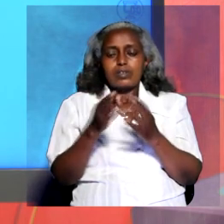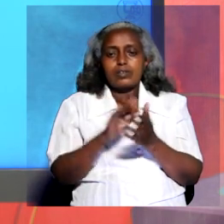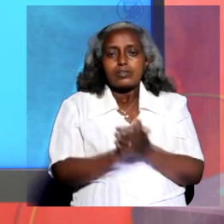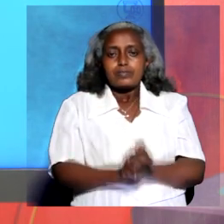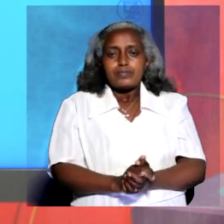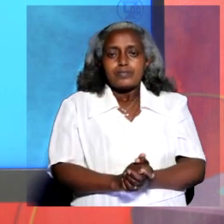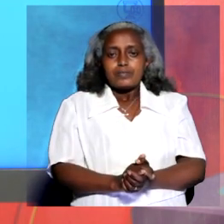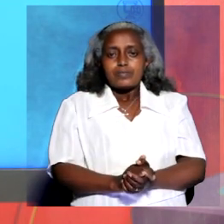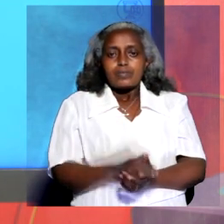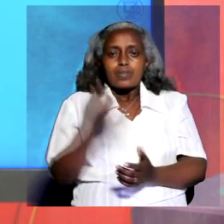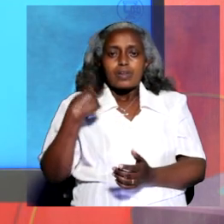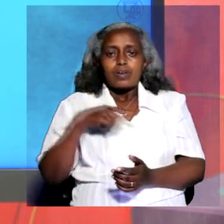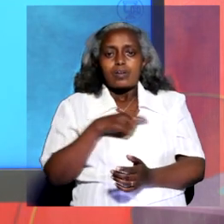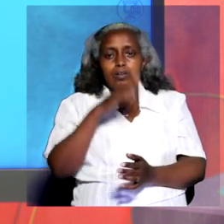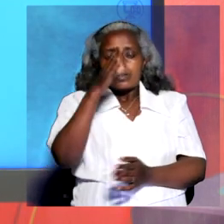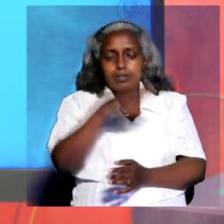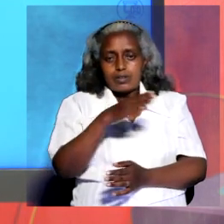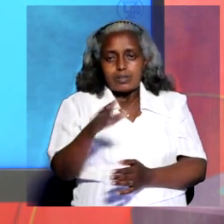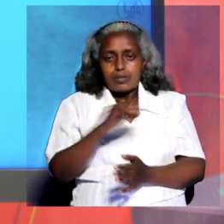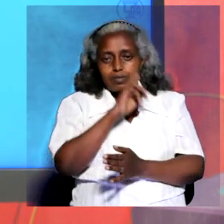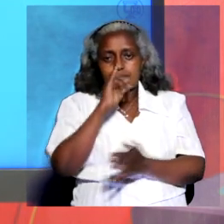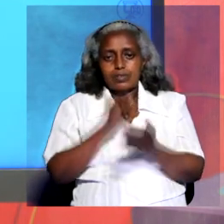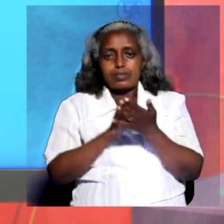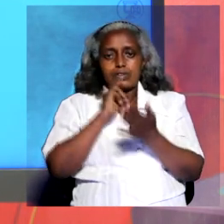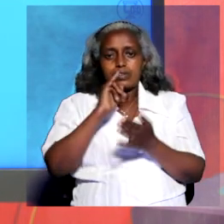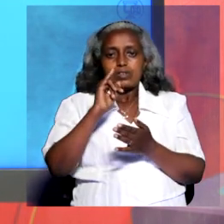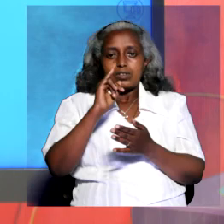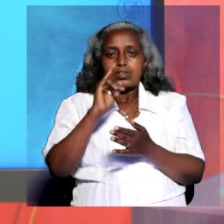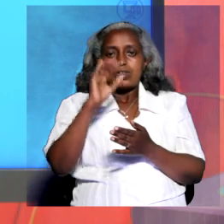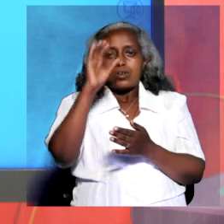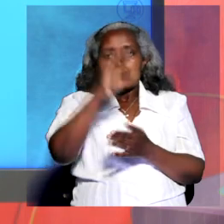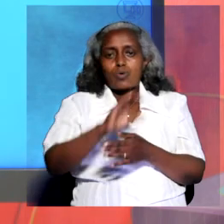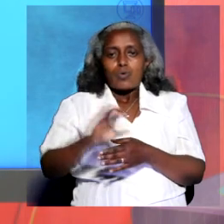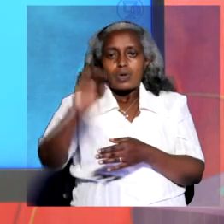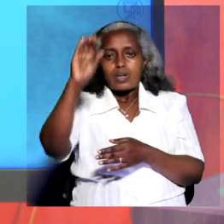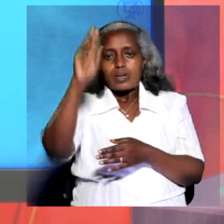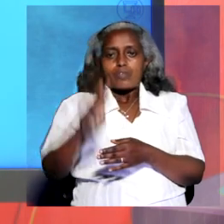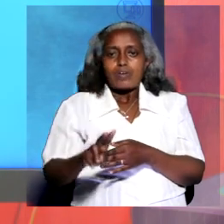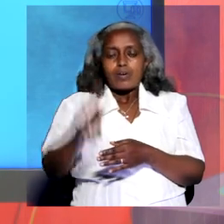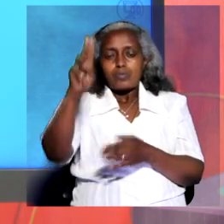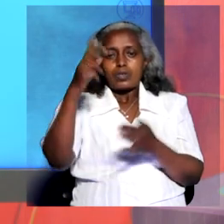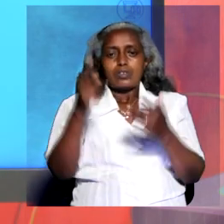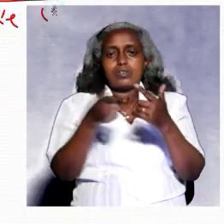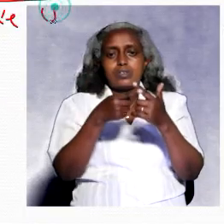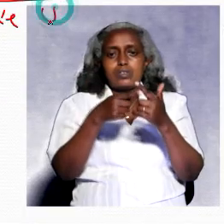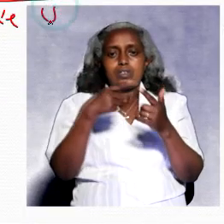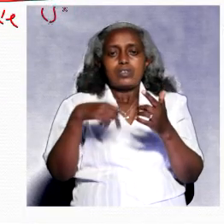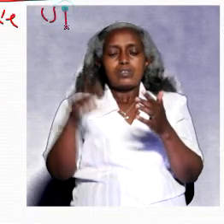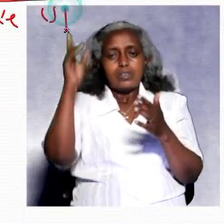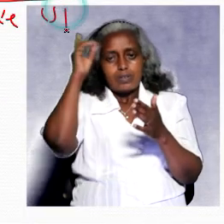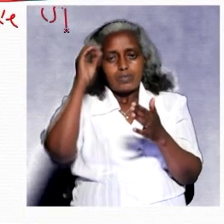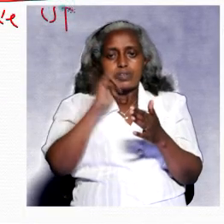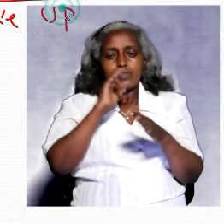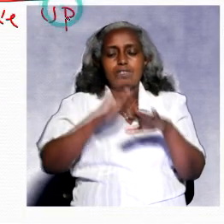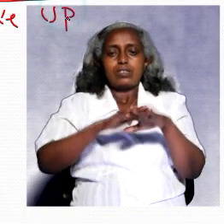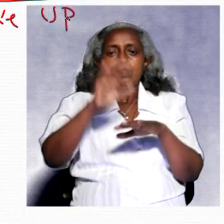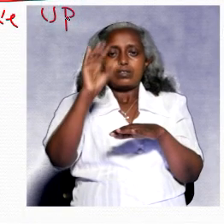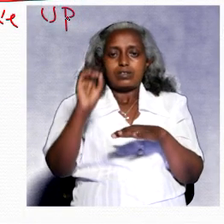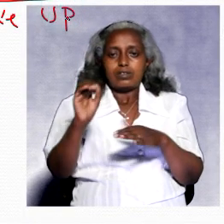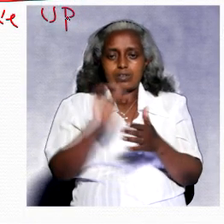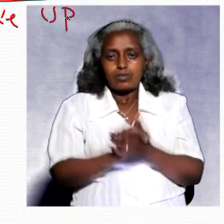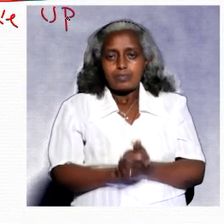for this interval, our graph is this, concave upward, since the second derivative is greater than 0. It is concave